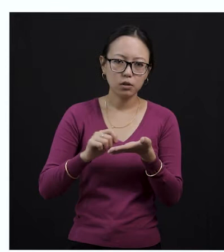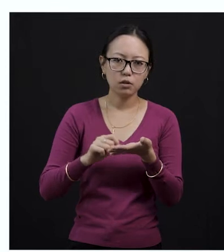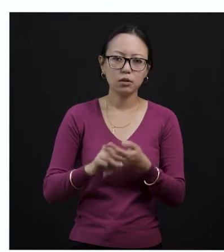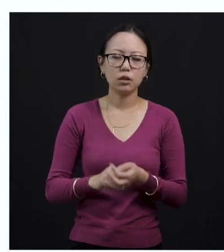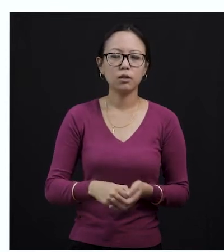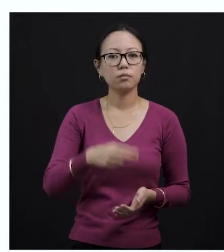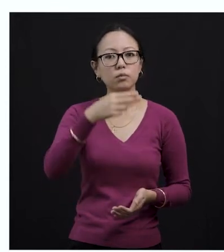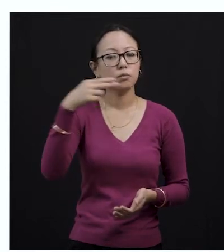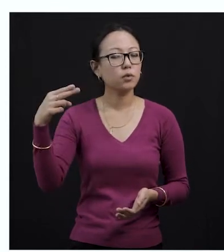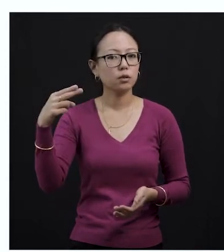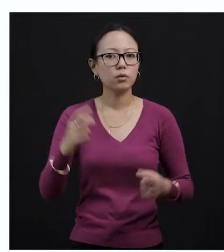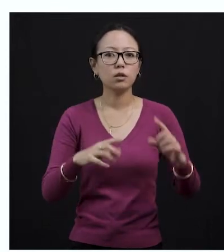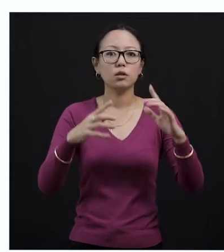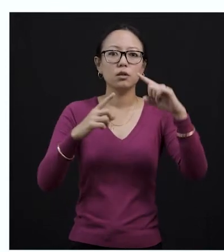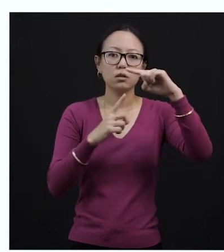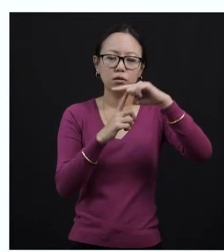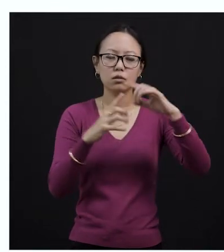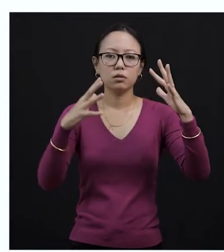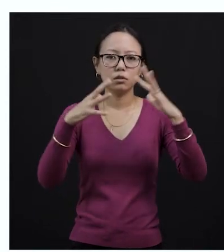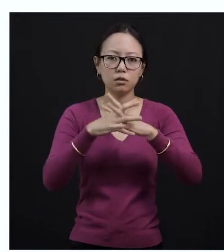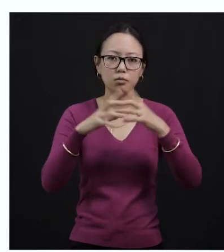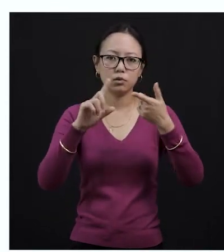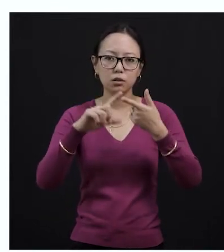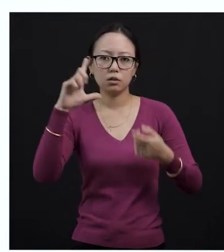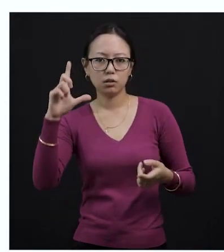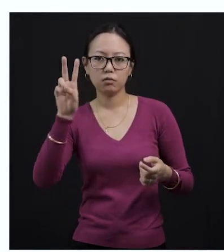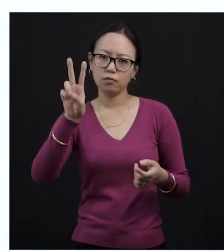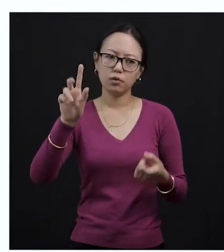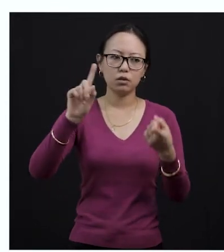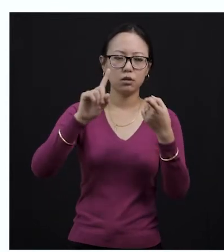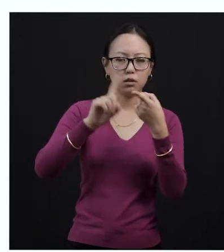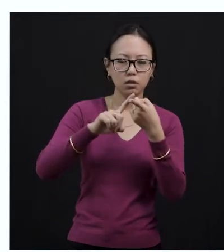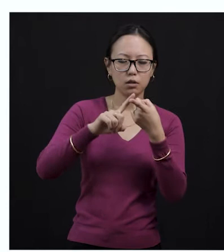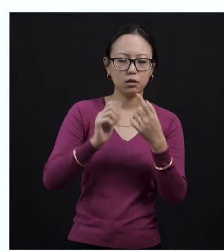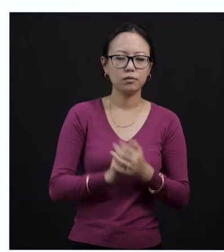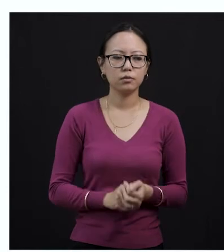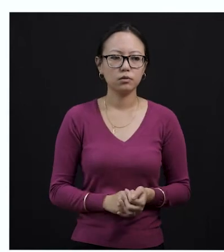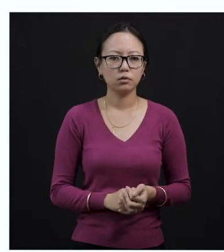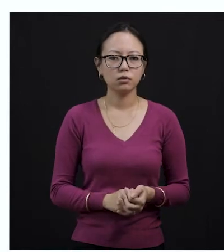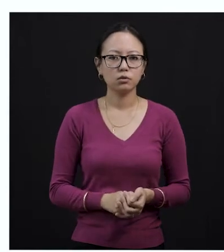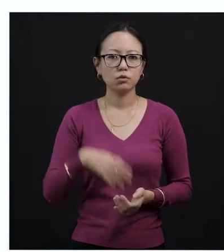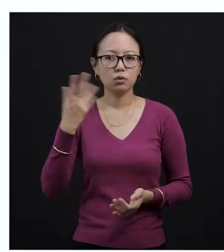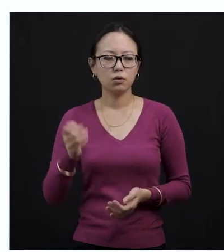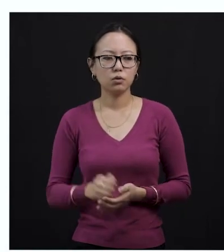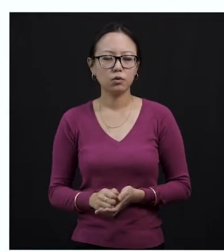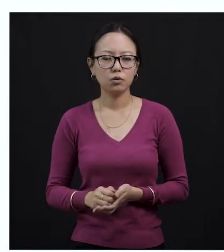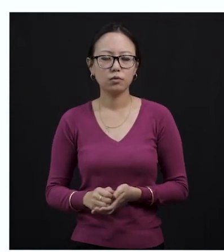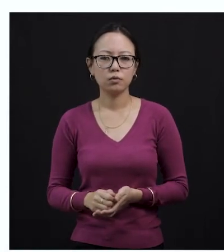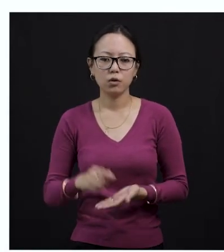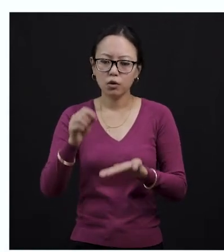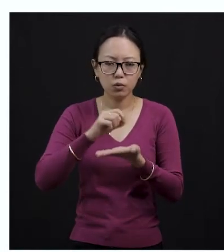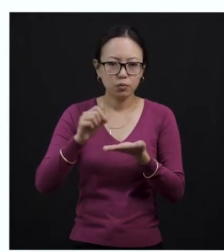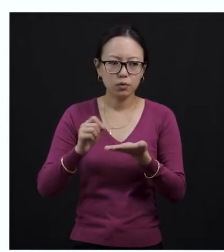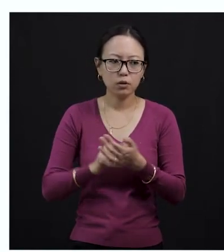ones, it becomes 12, all right? So in this box, we will write like this. In ones place, we will write